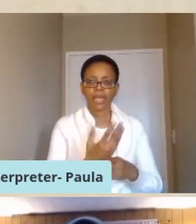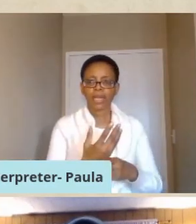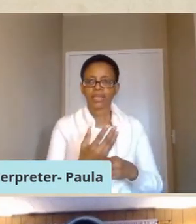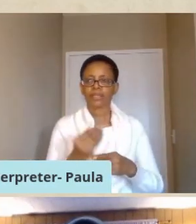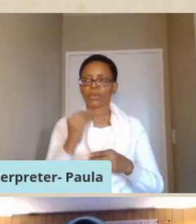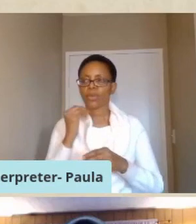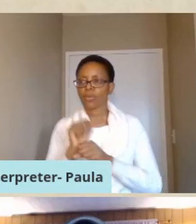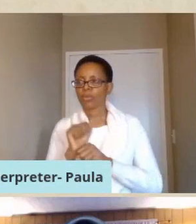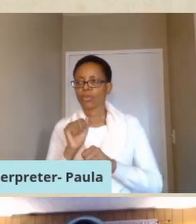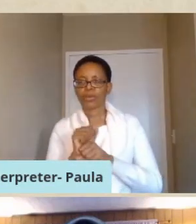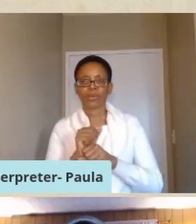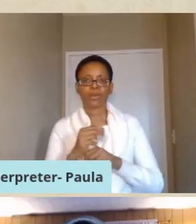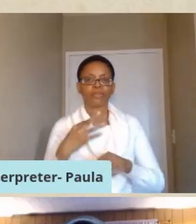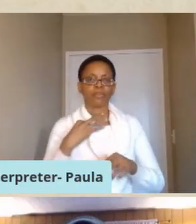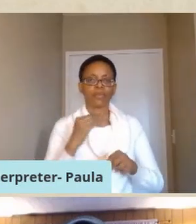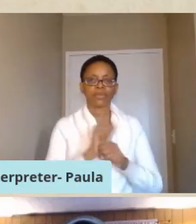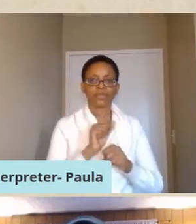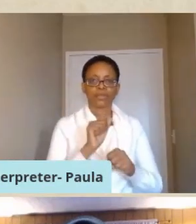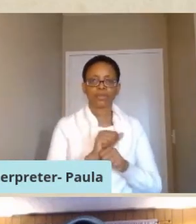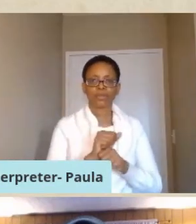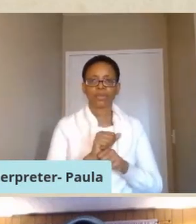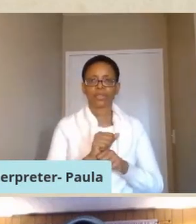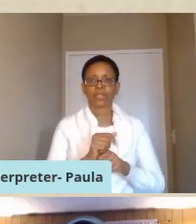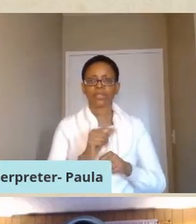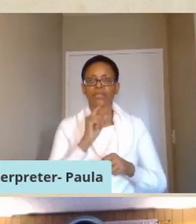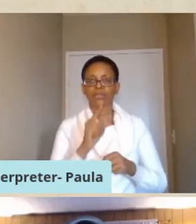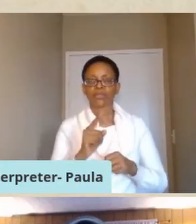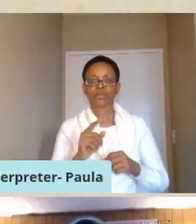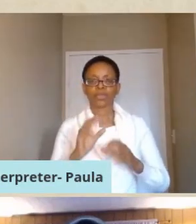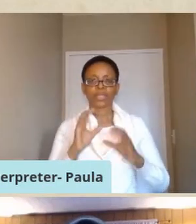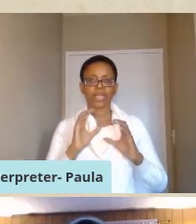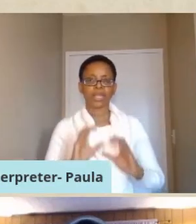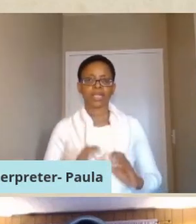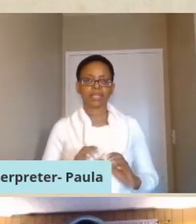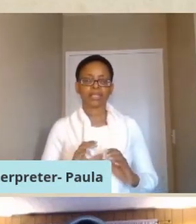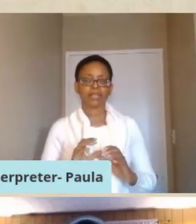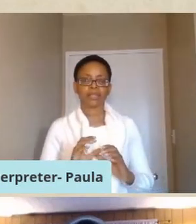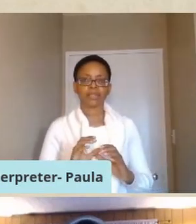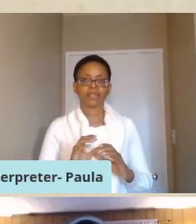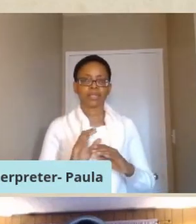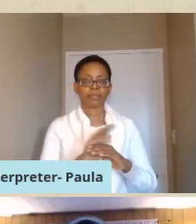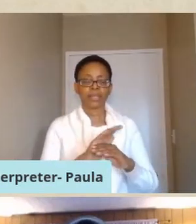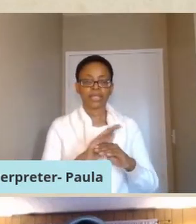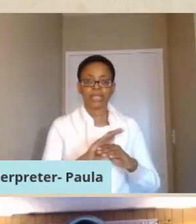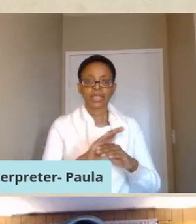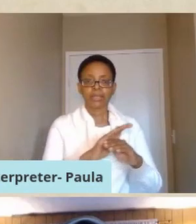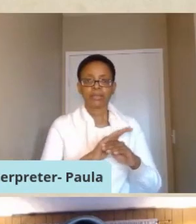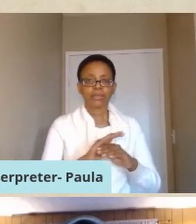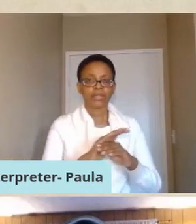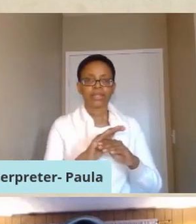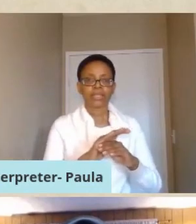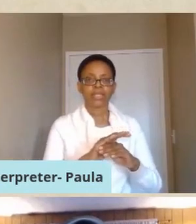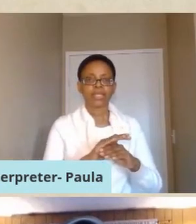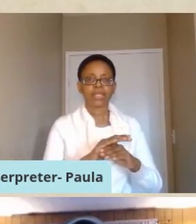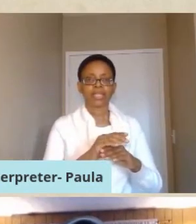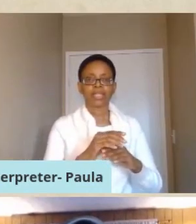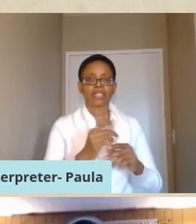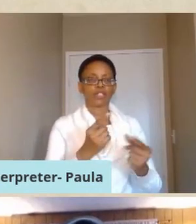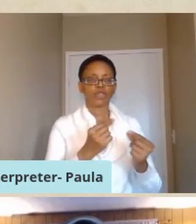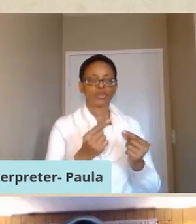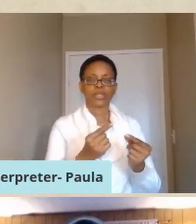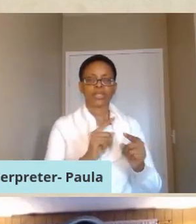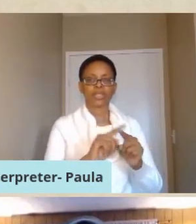as we keep client busy with such things, we'll be able to have a positive perception and we'll